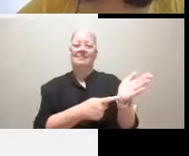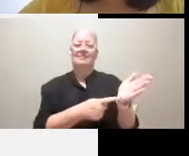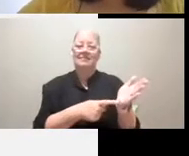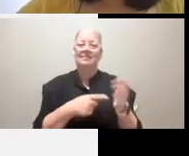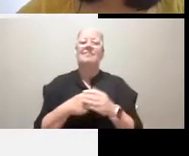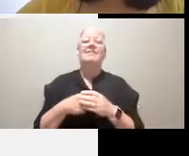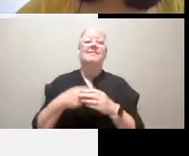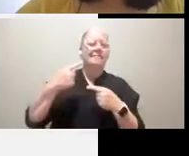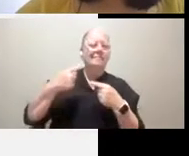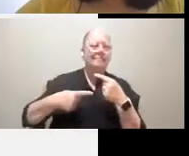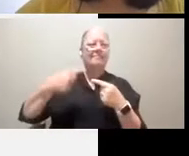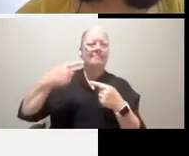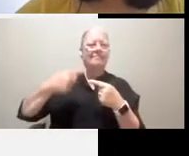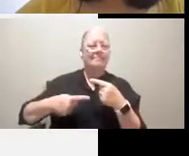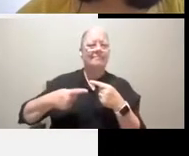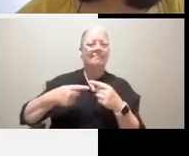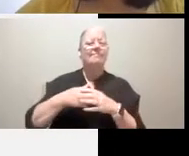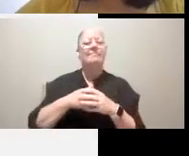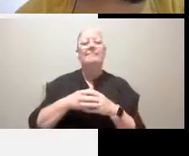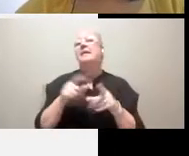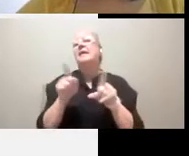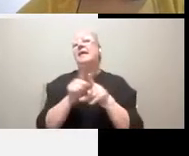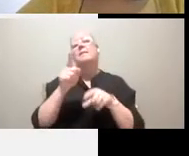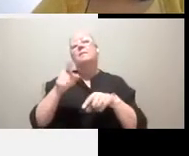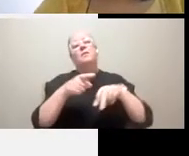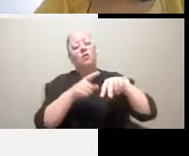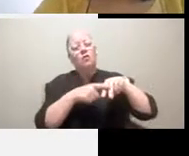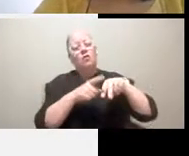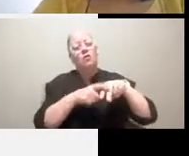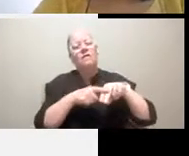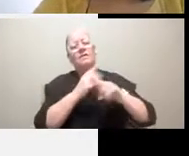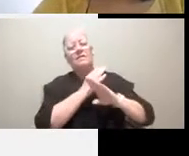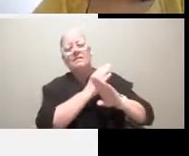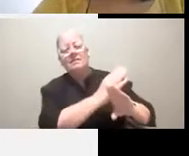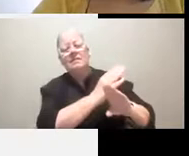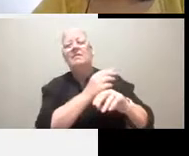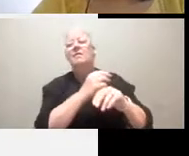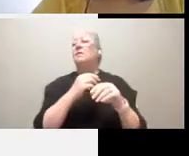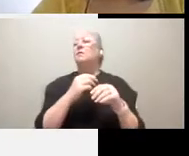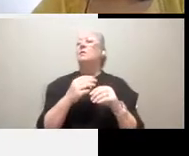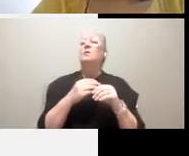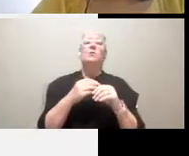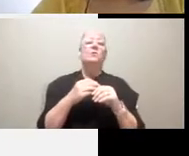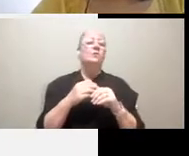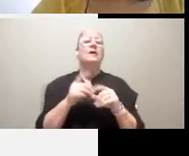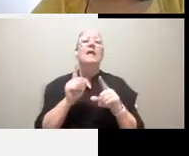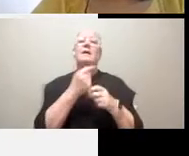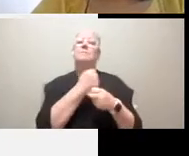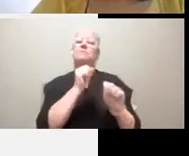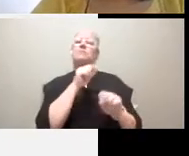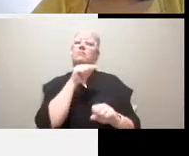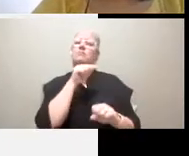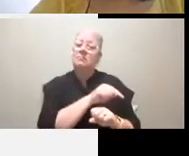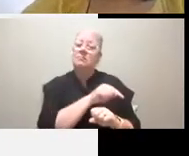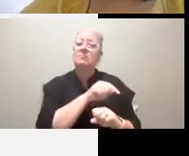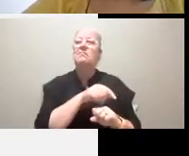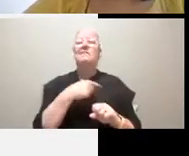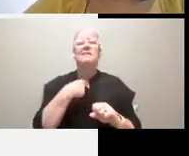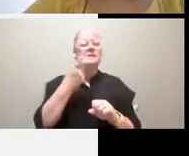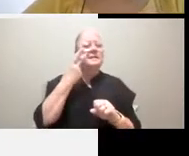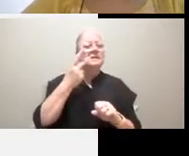we do on HIV prevention, this project that we do on livelihood, sometimes they will not